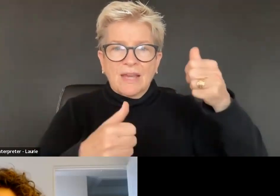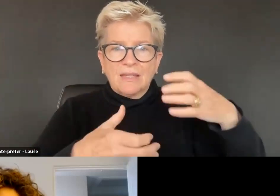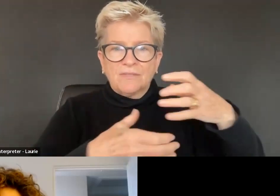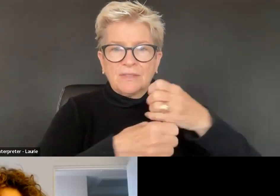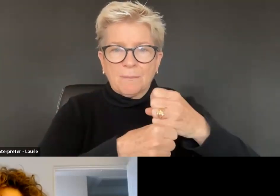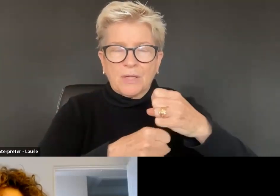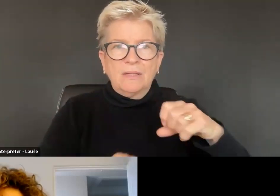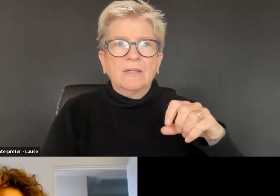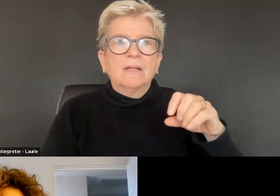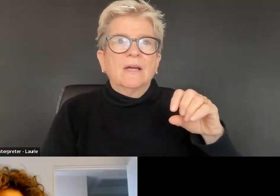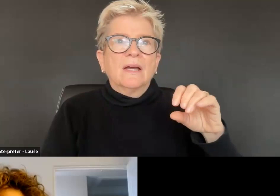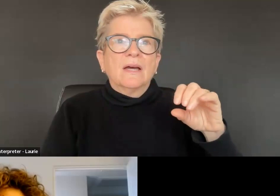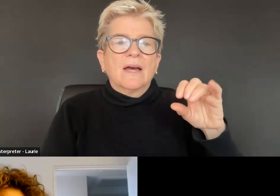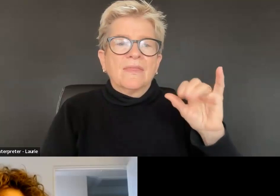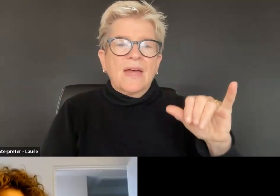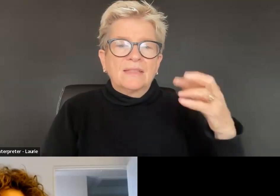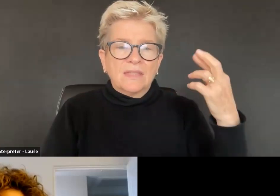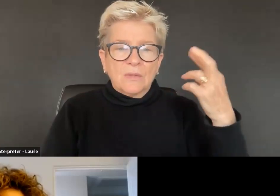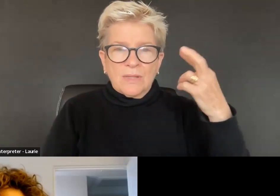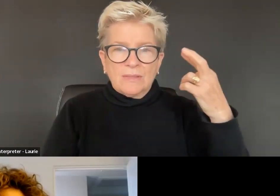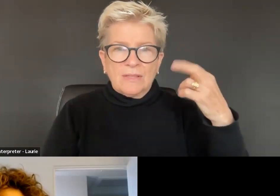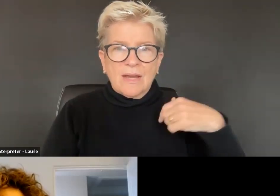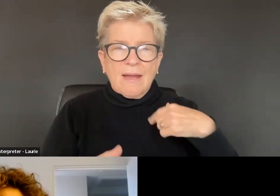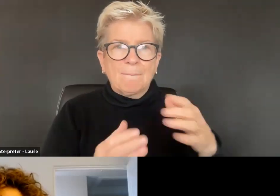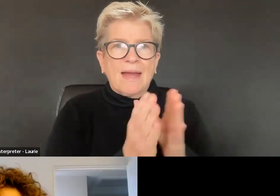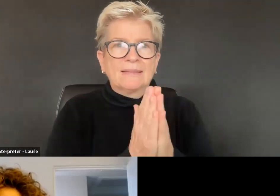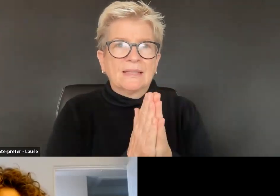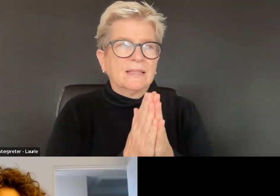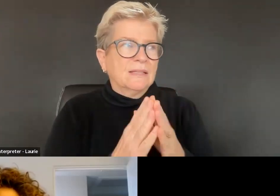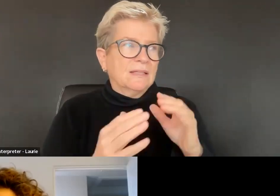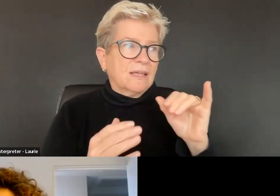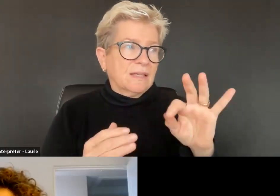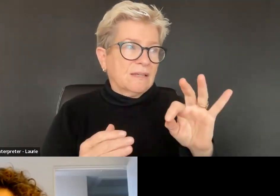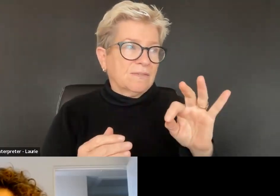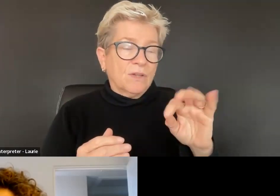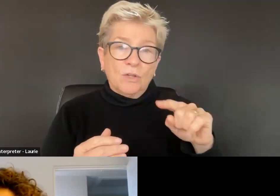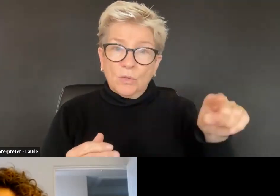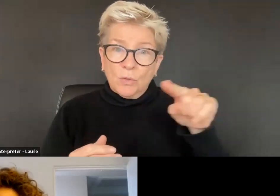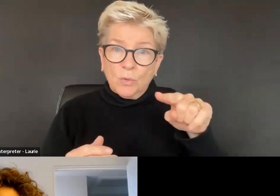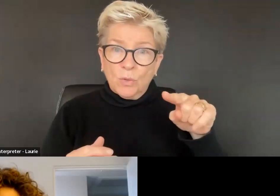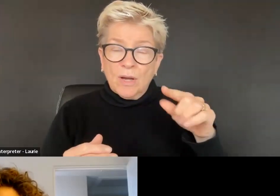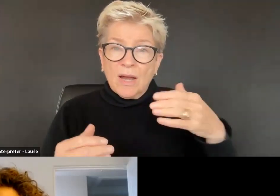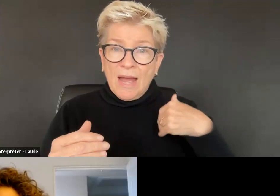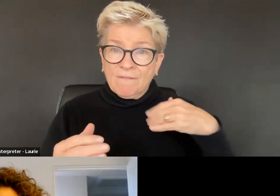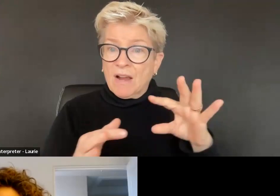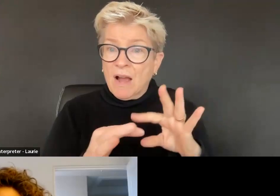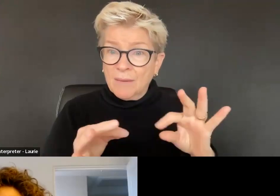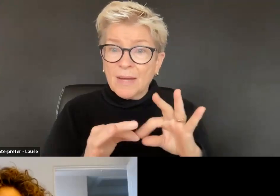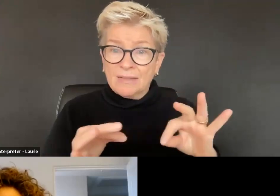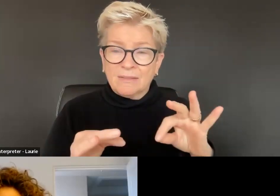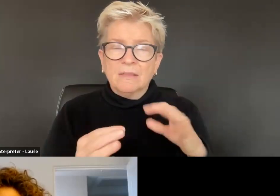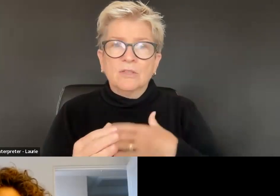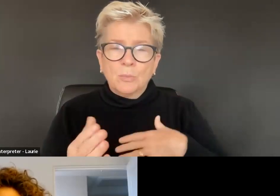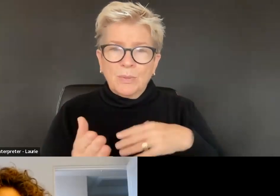So that's why I'm asking specifically that if you have comments, to put them in writing.